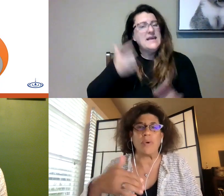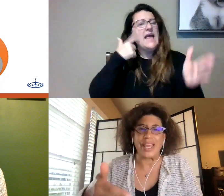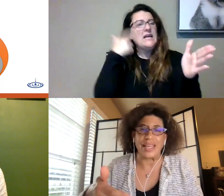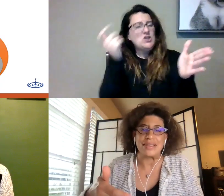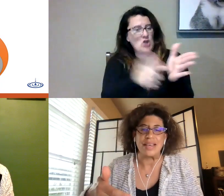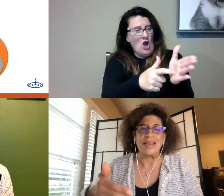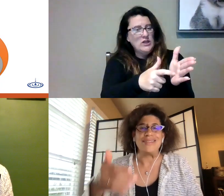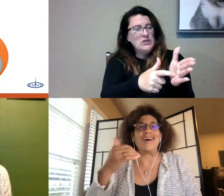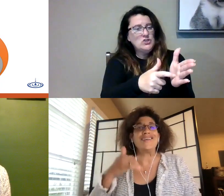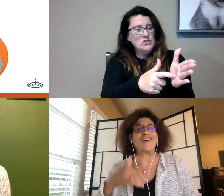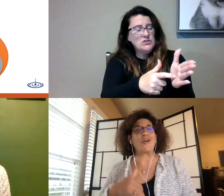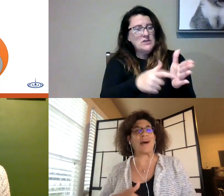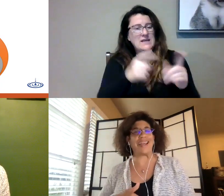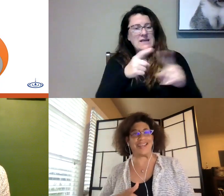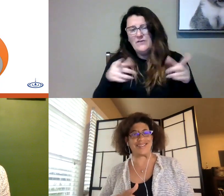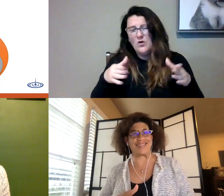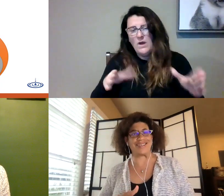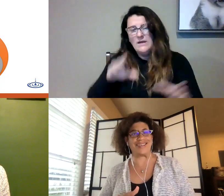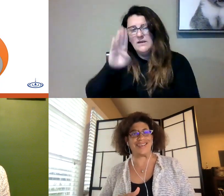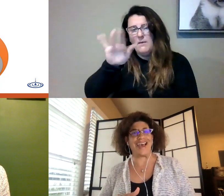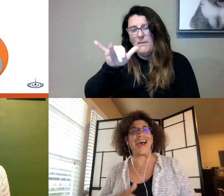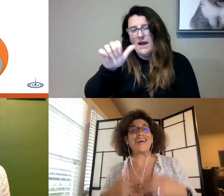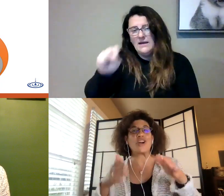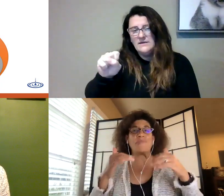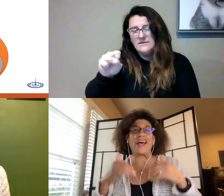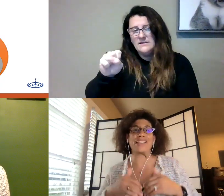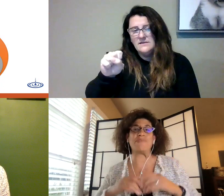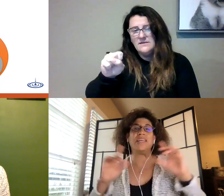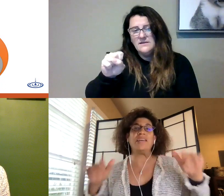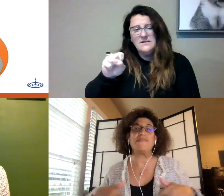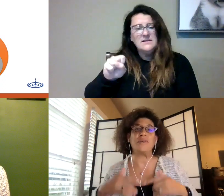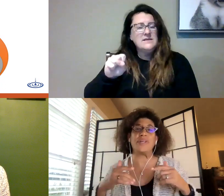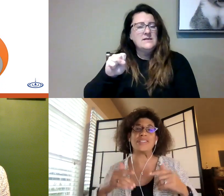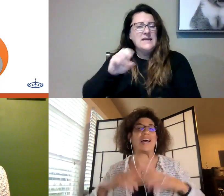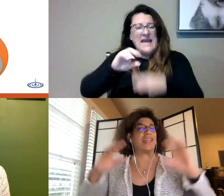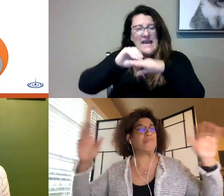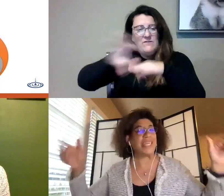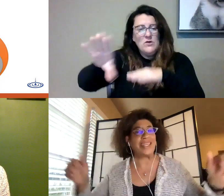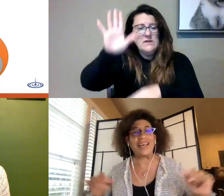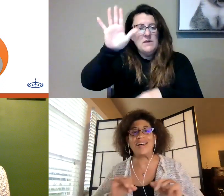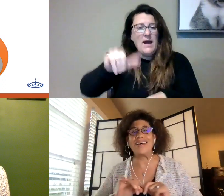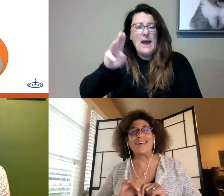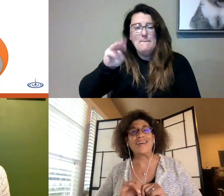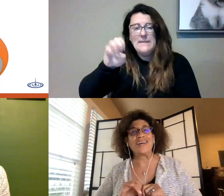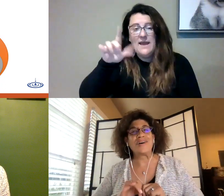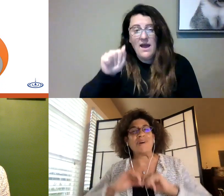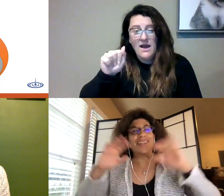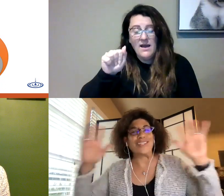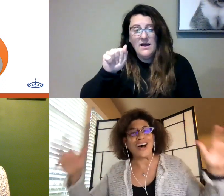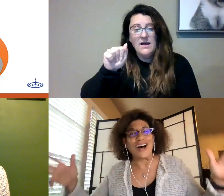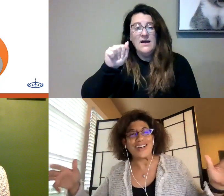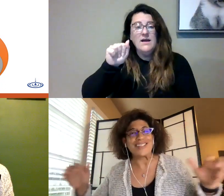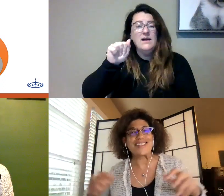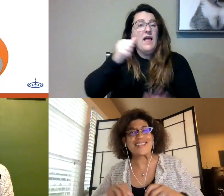what ways has our bias been influenced by the media, by